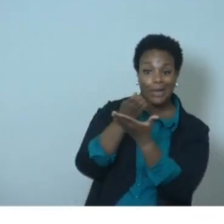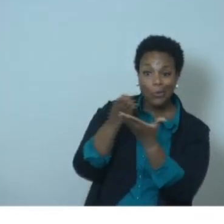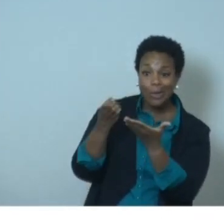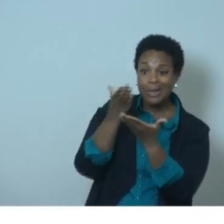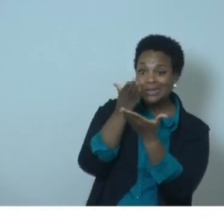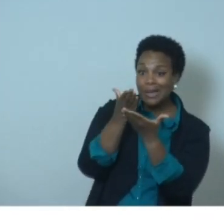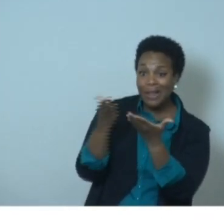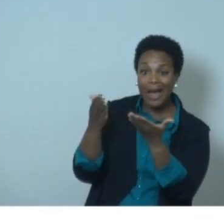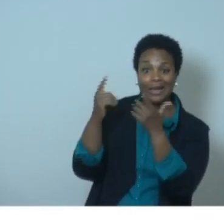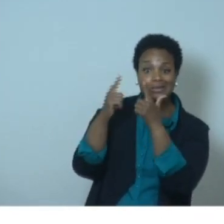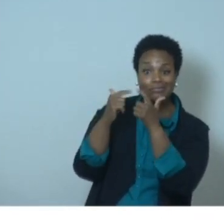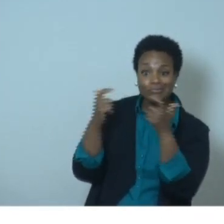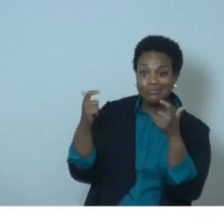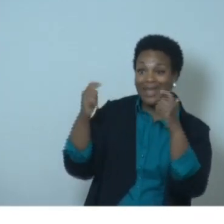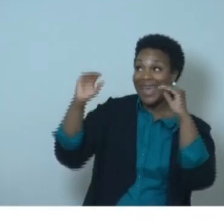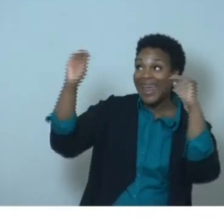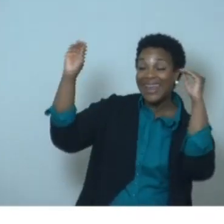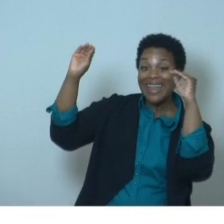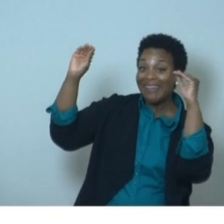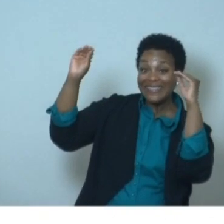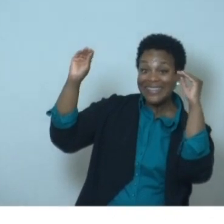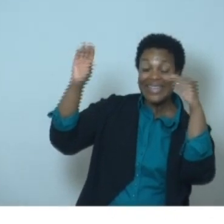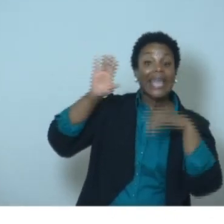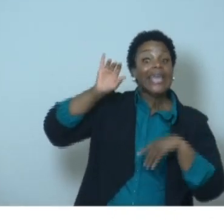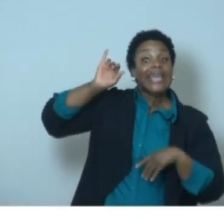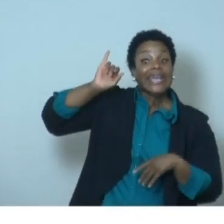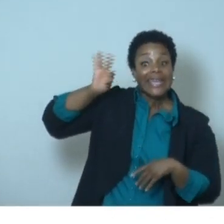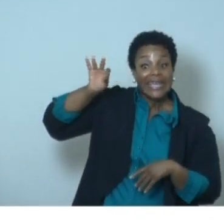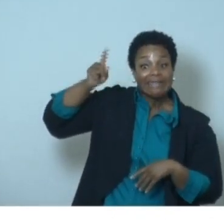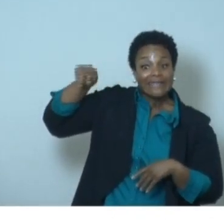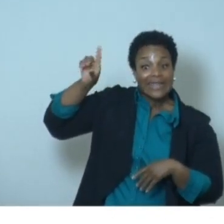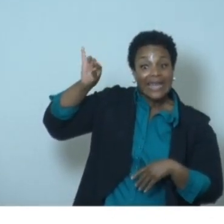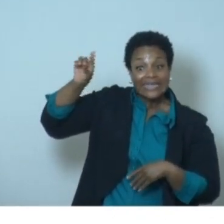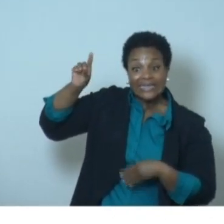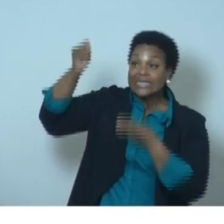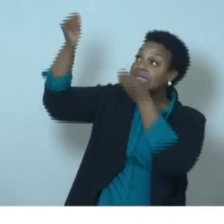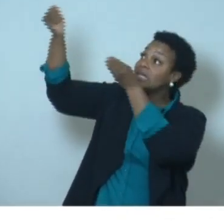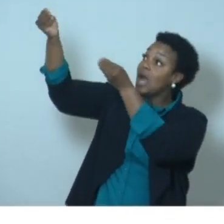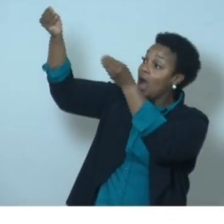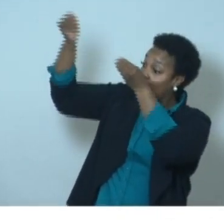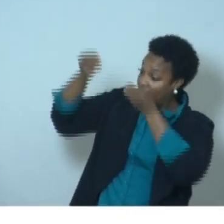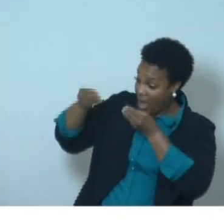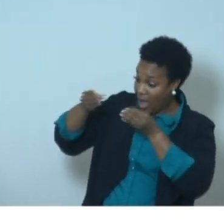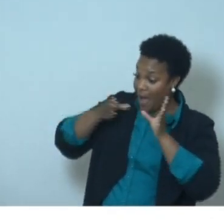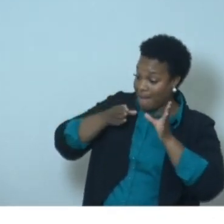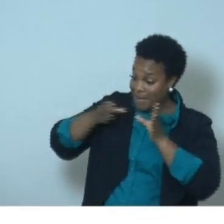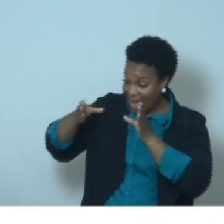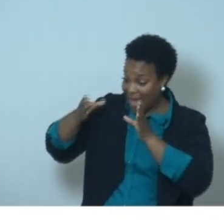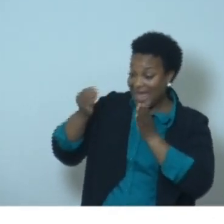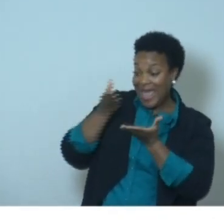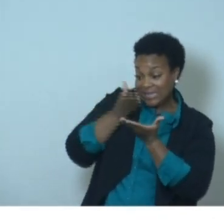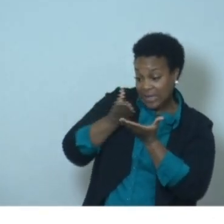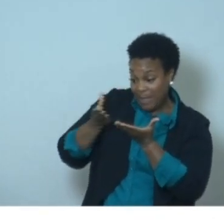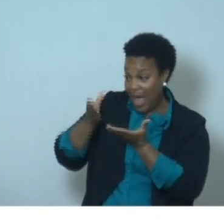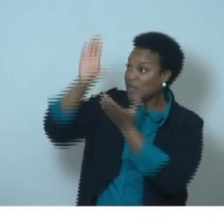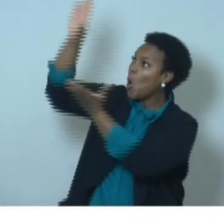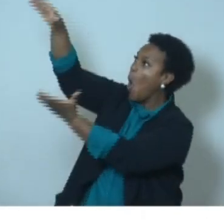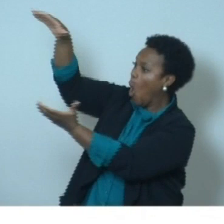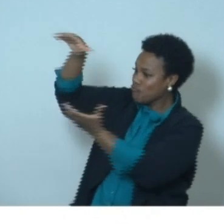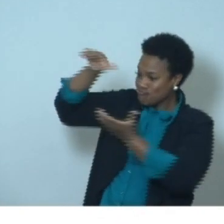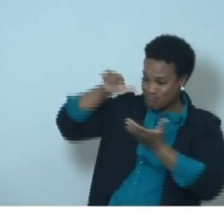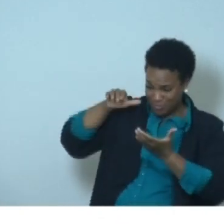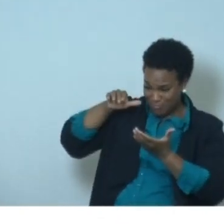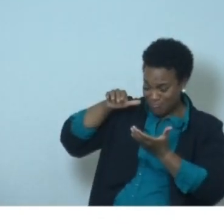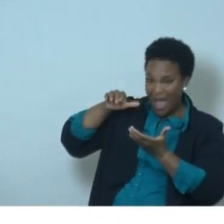could take the nuances of our populations and our states and our issues and then have a fair approach to making